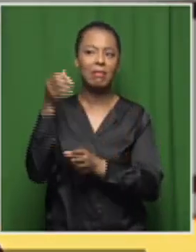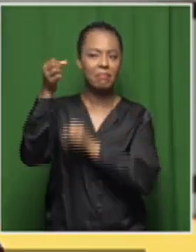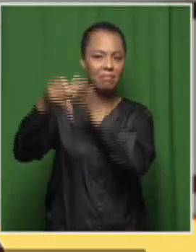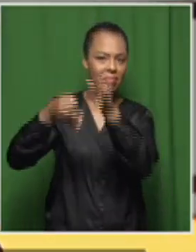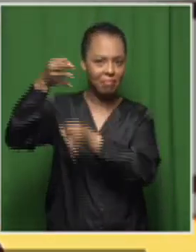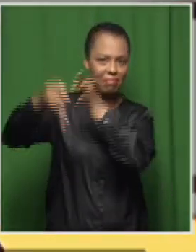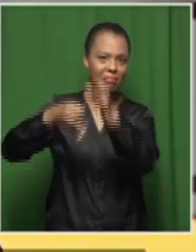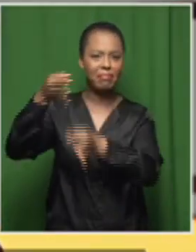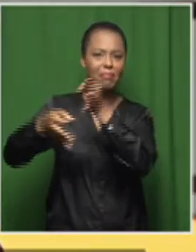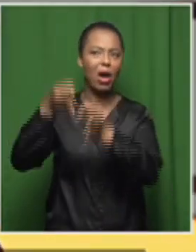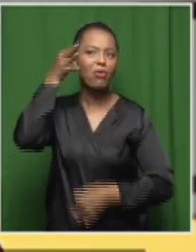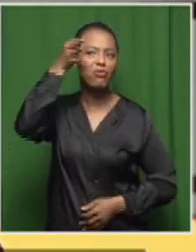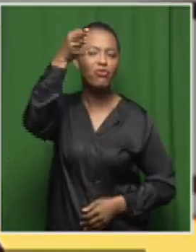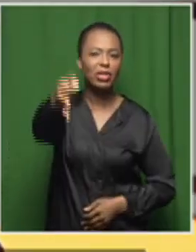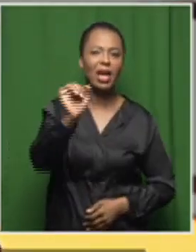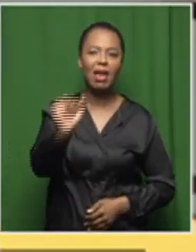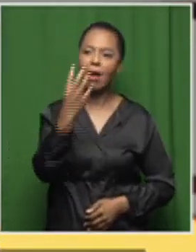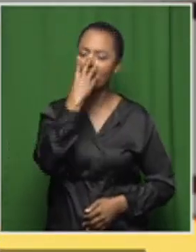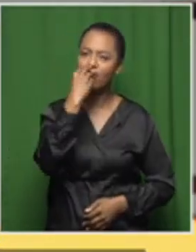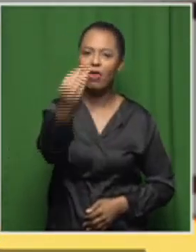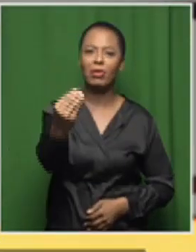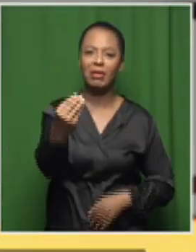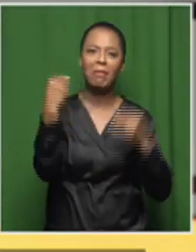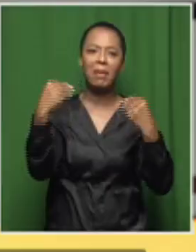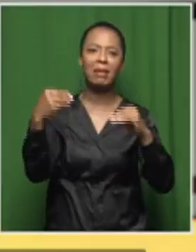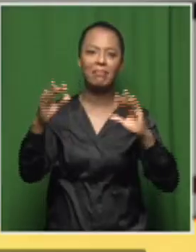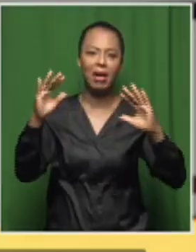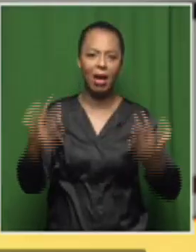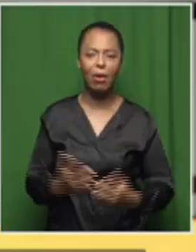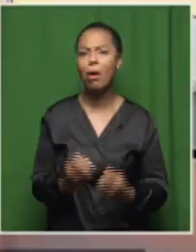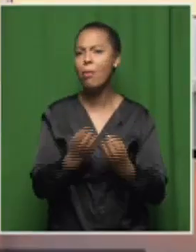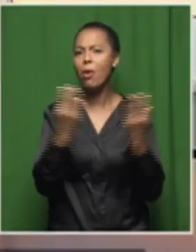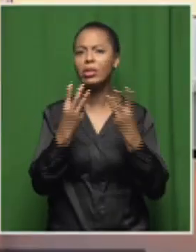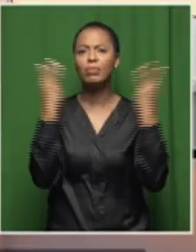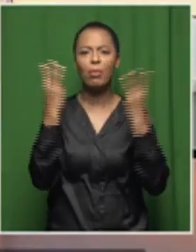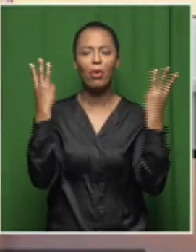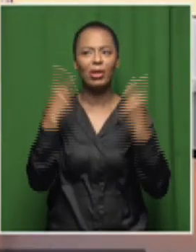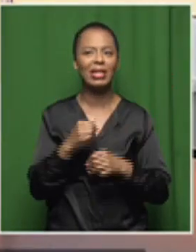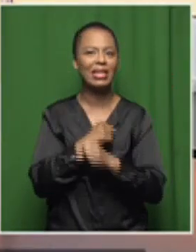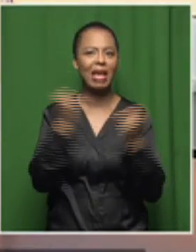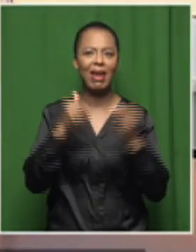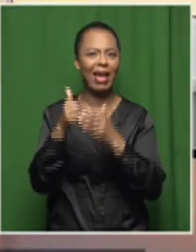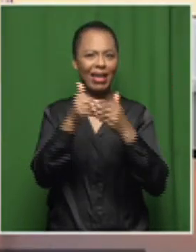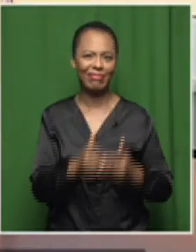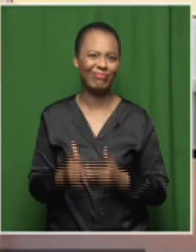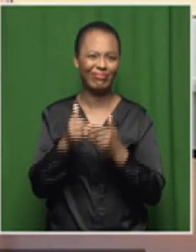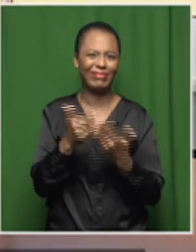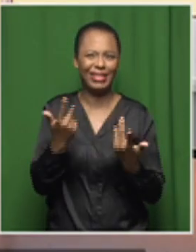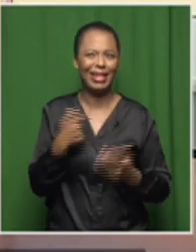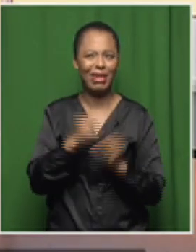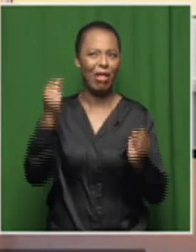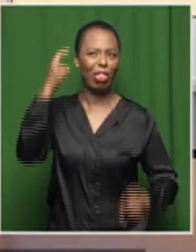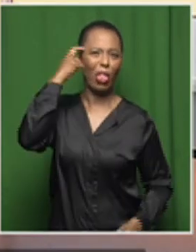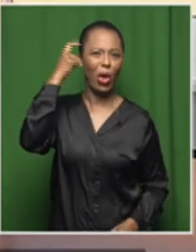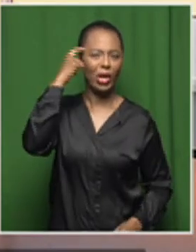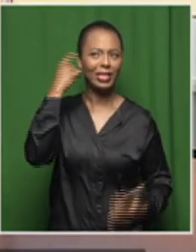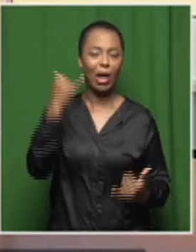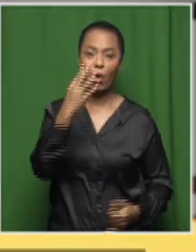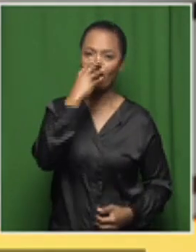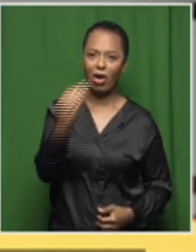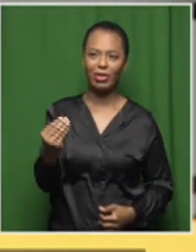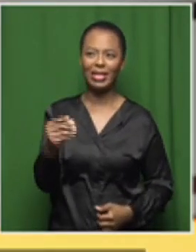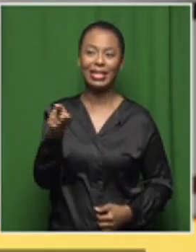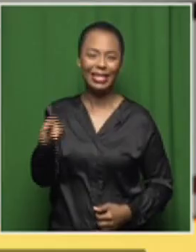Train itself. Which is, people don't pay attention to the fact that the How Train is probably Johannesburg's How Train's